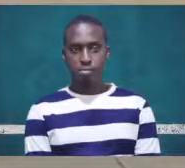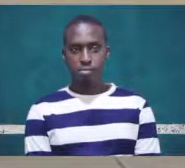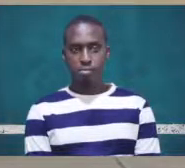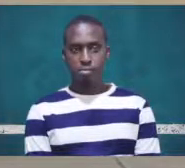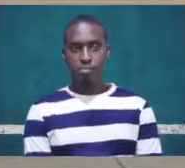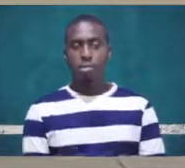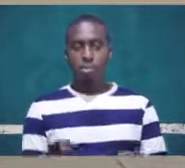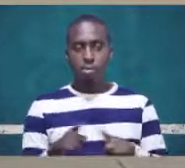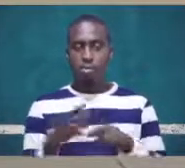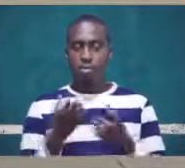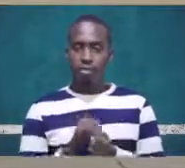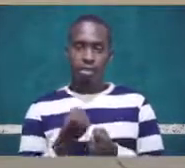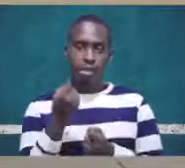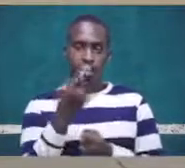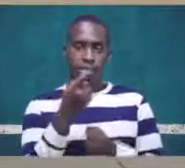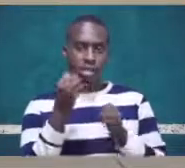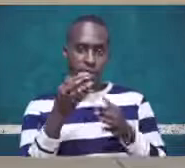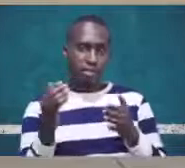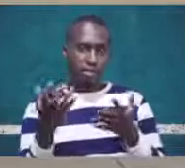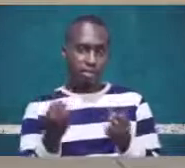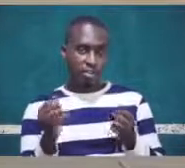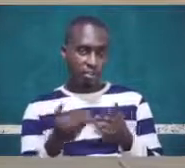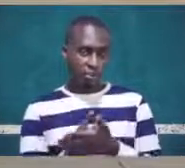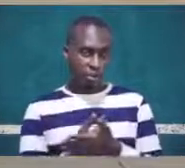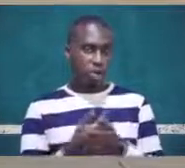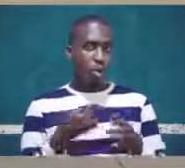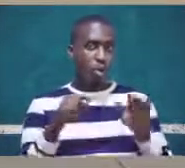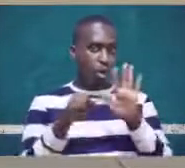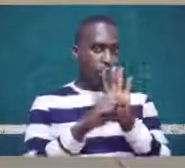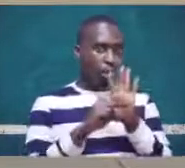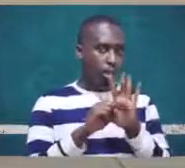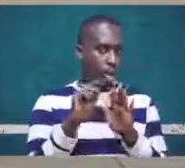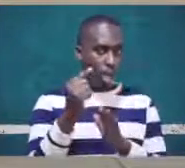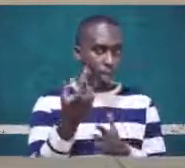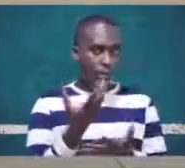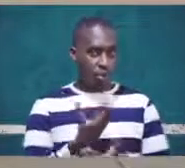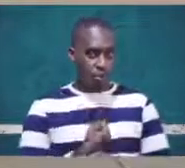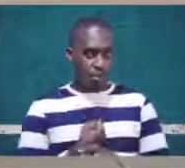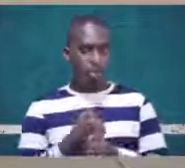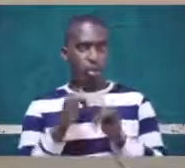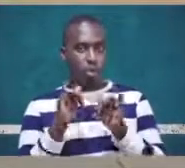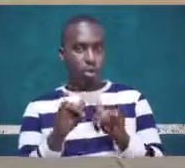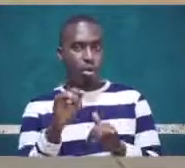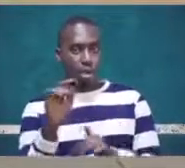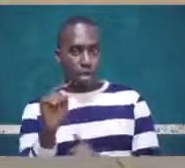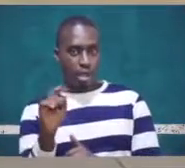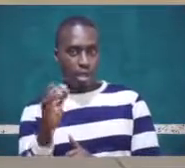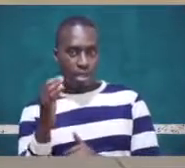You will take this money, because if you take the new value and you subtract the first one you have, you will remain with this